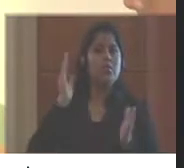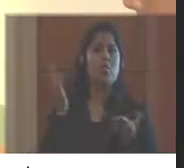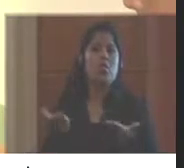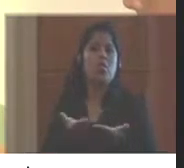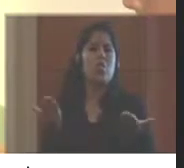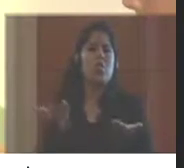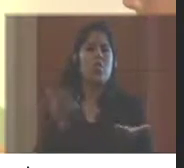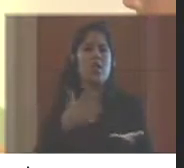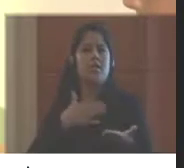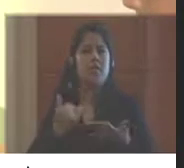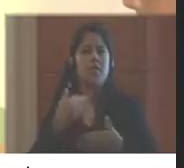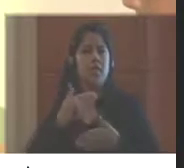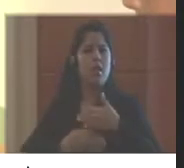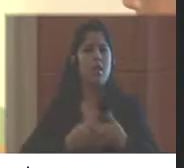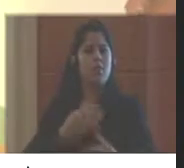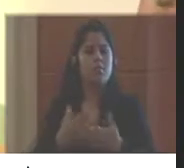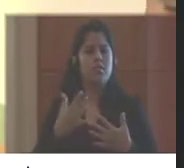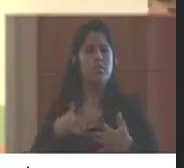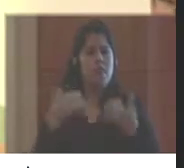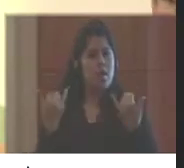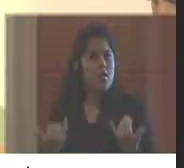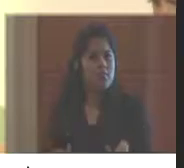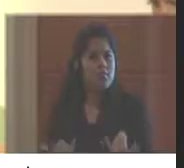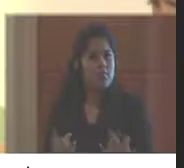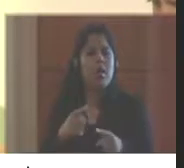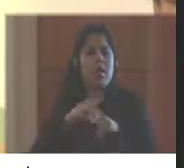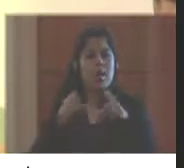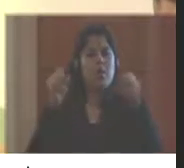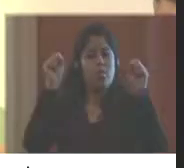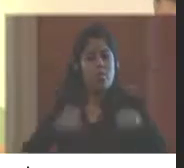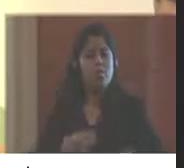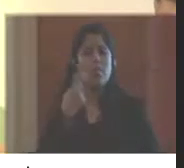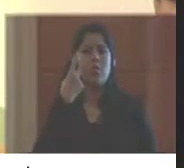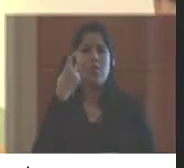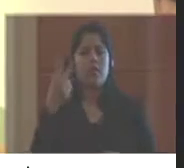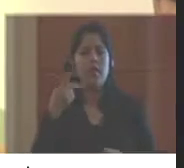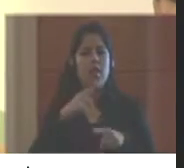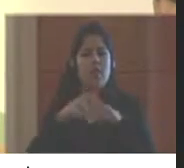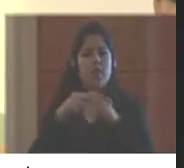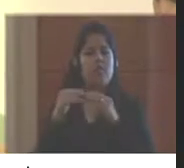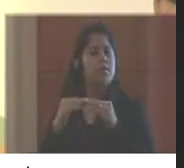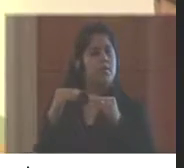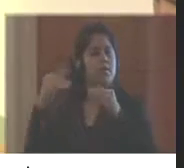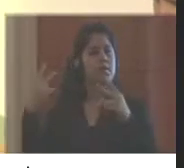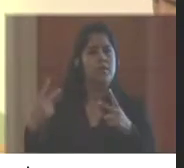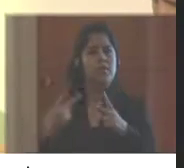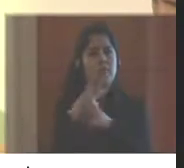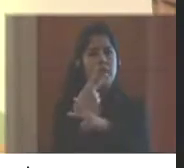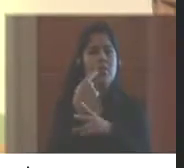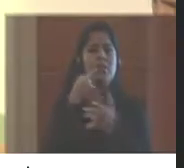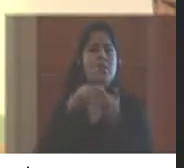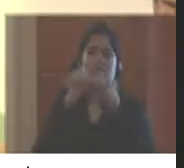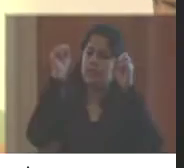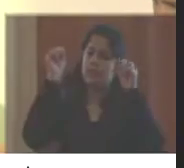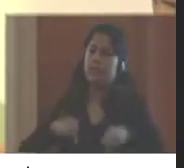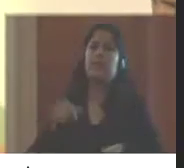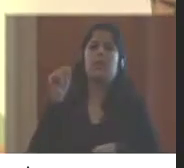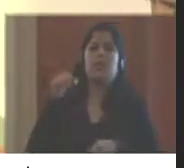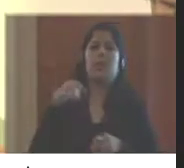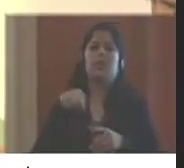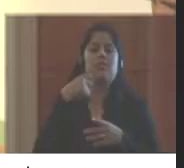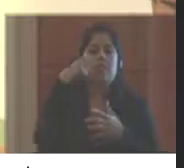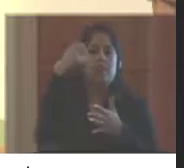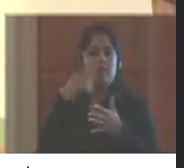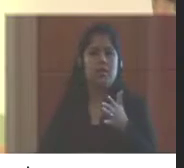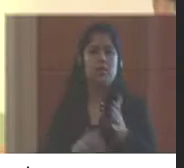I can see extreme cases, but to say yes, there should be punishments require a lot more than stating there should be